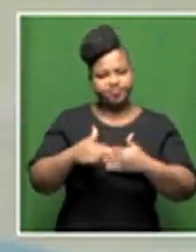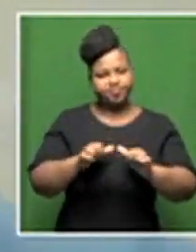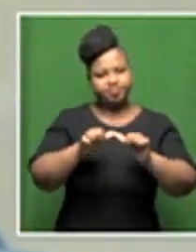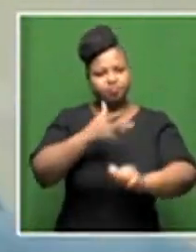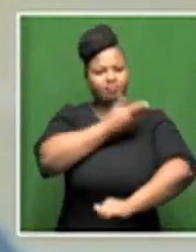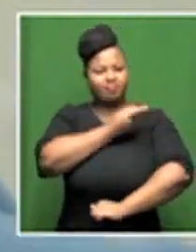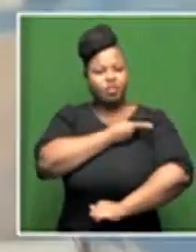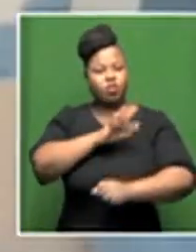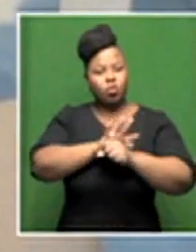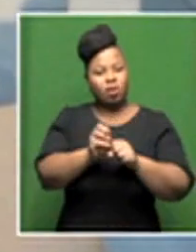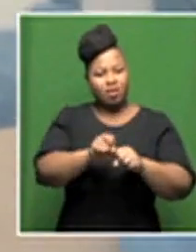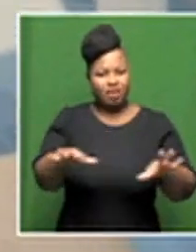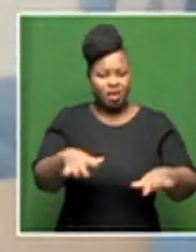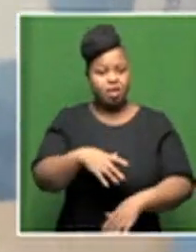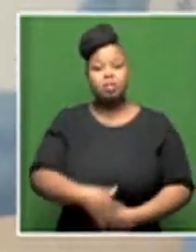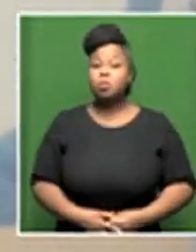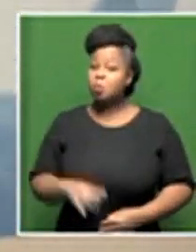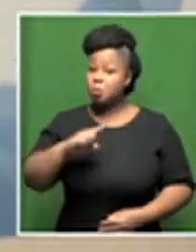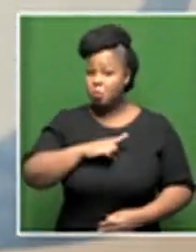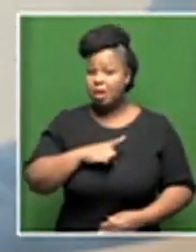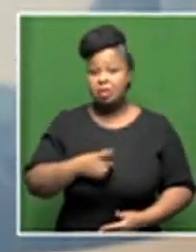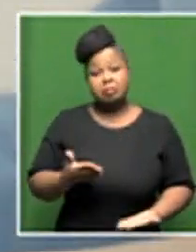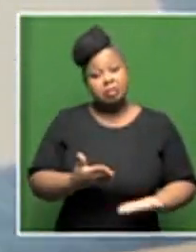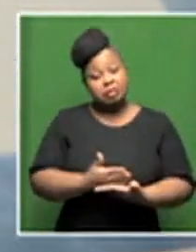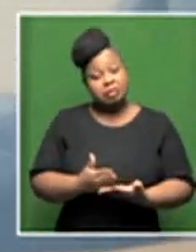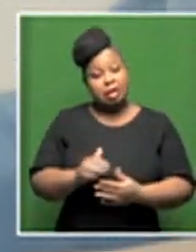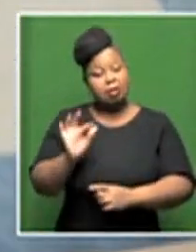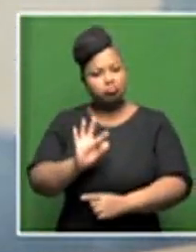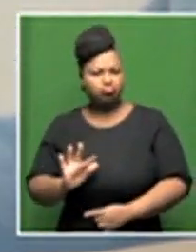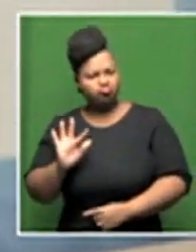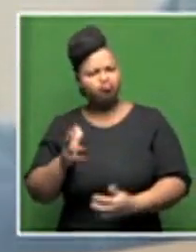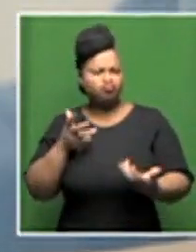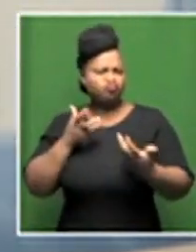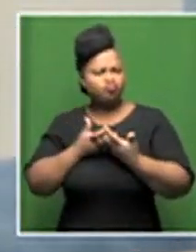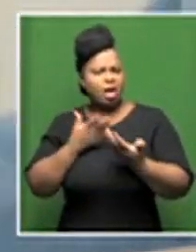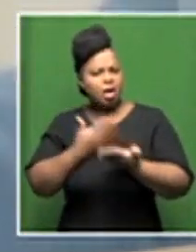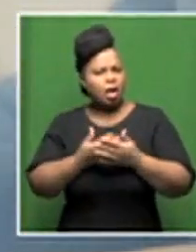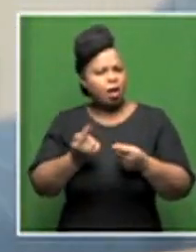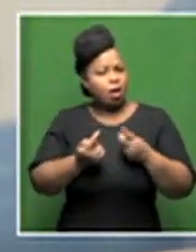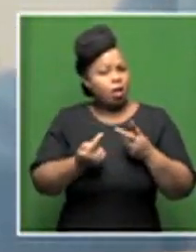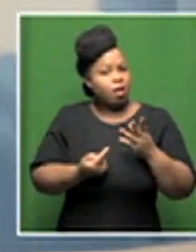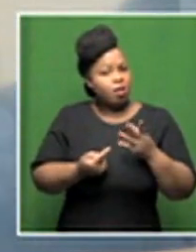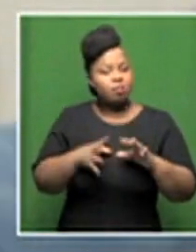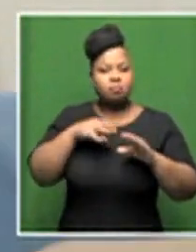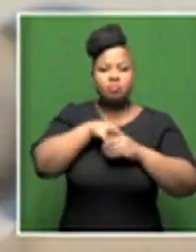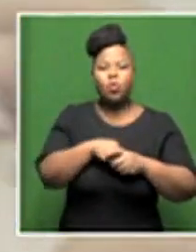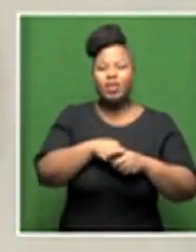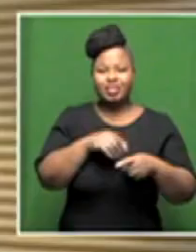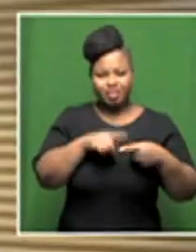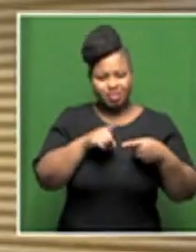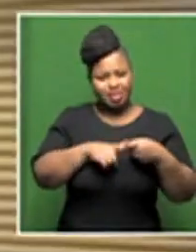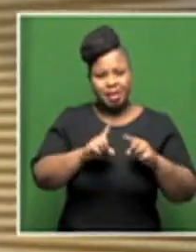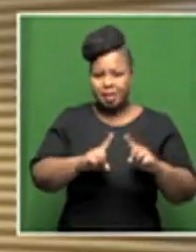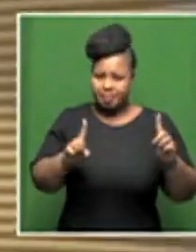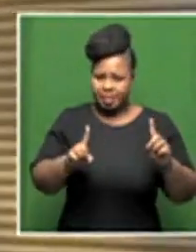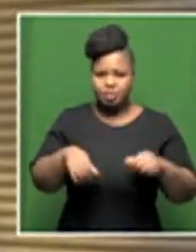Johnson COVID-19 vaccines, given that certain conditions are met, and these conditions include, but are